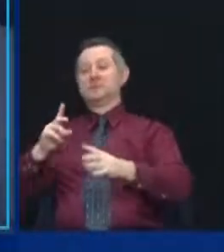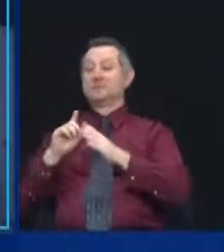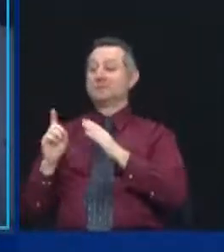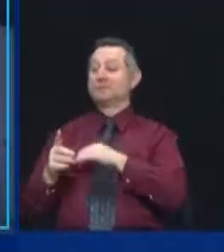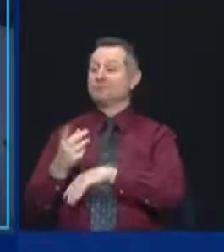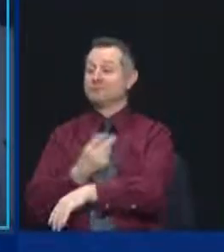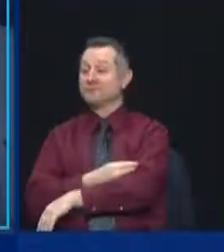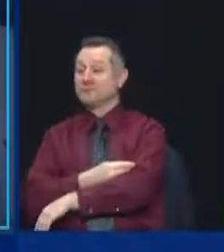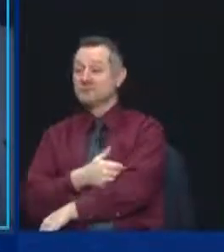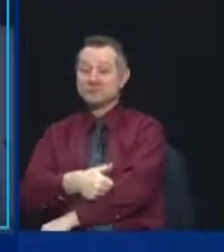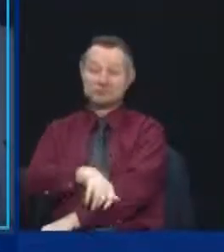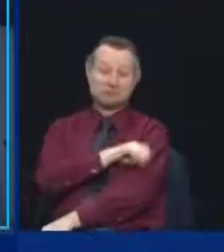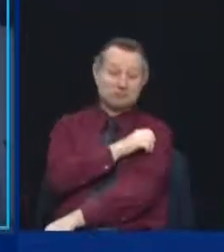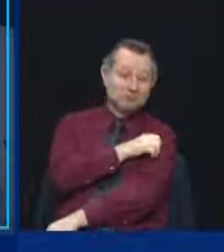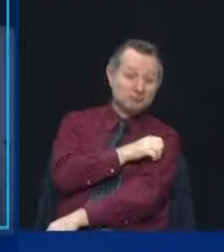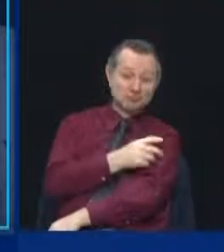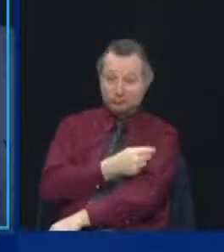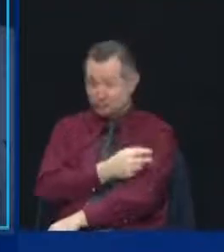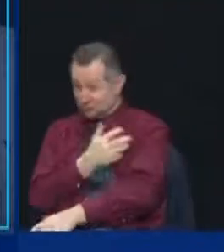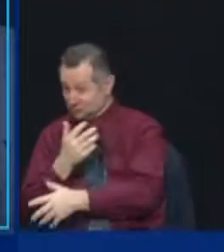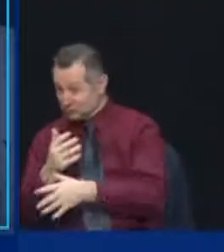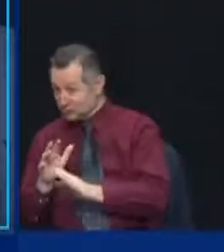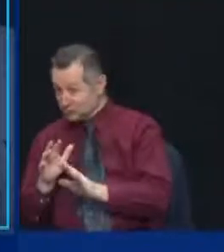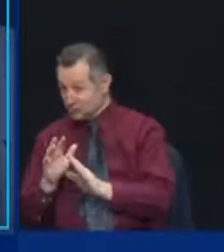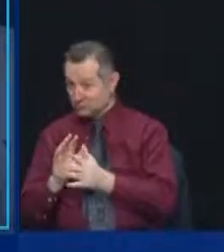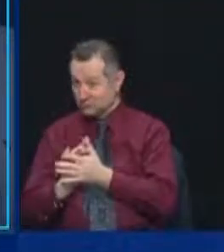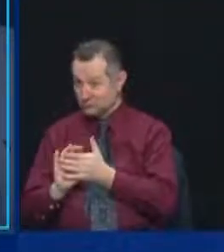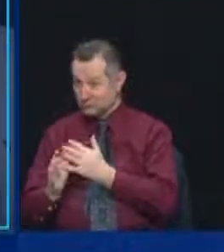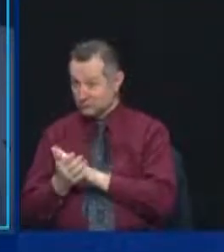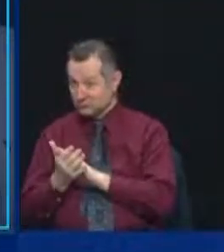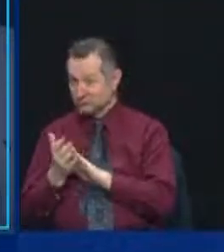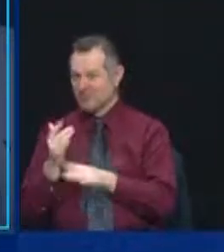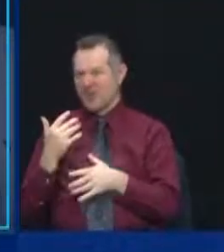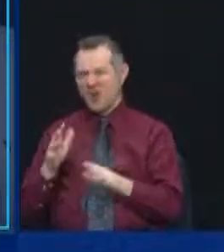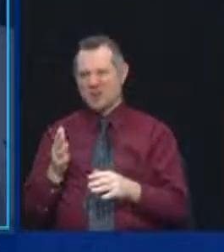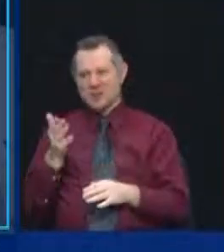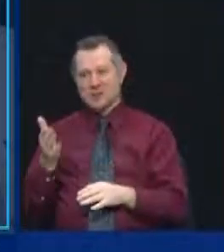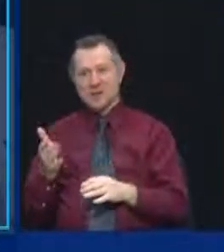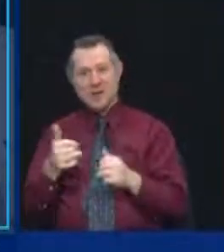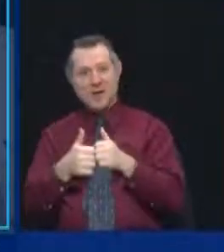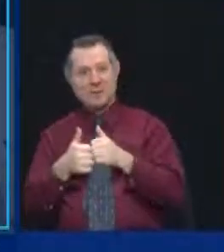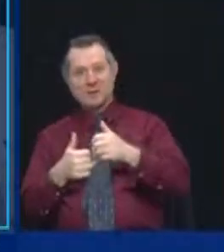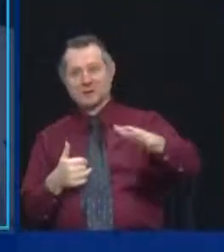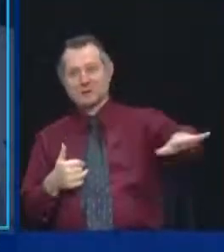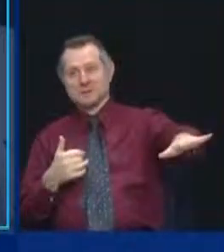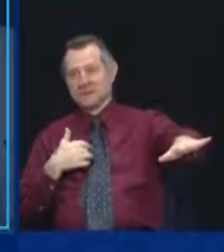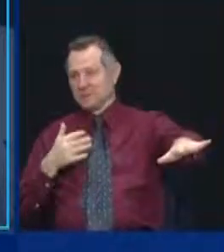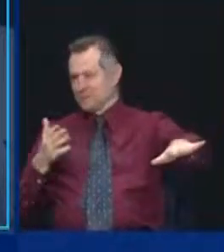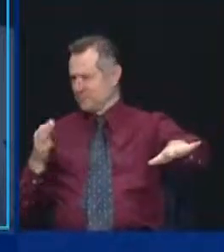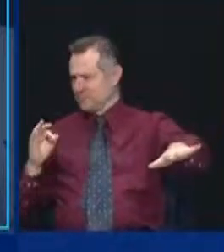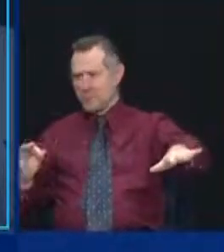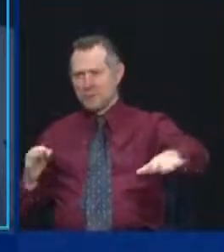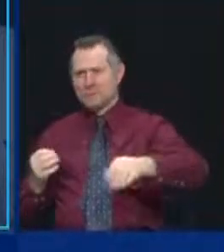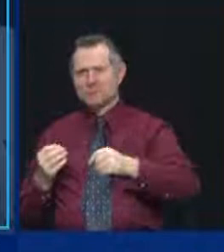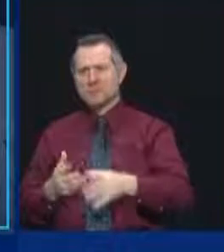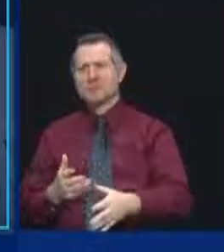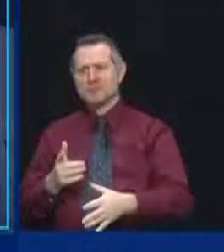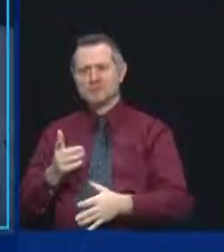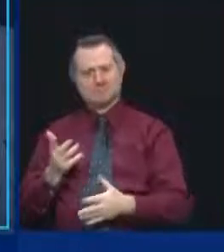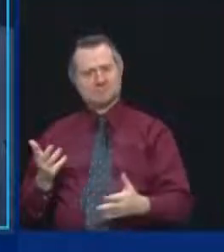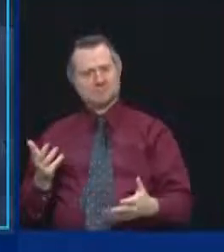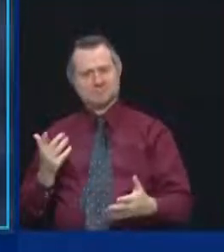the game. You're going to the game anyway. It's on your way. Stop and get